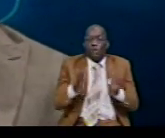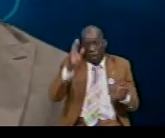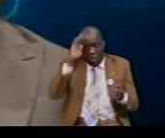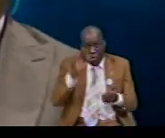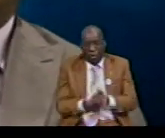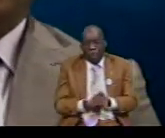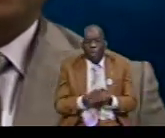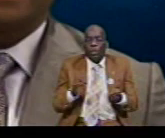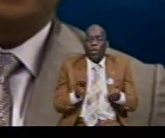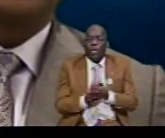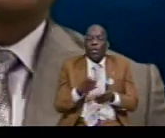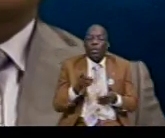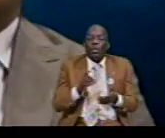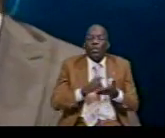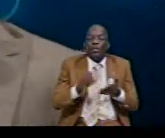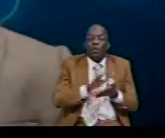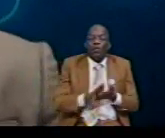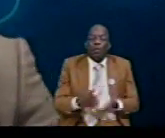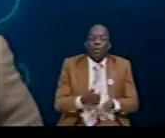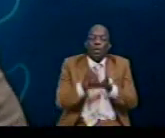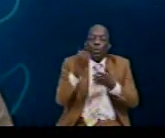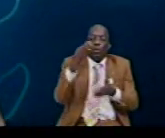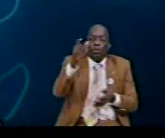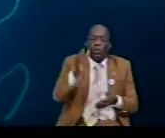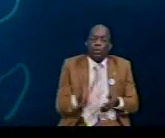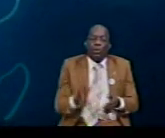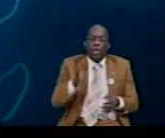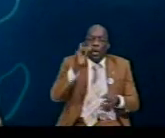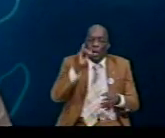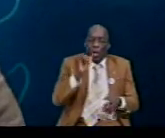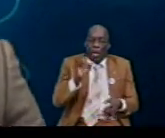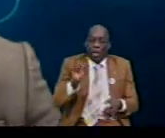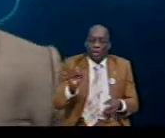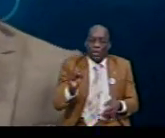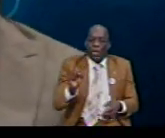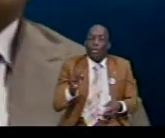God. The Bible says in Isaiah chapter 41 verse 10,